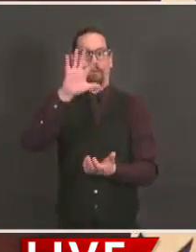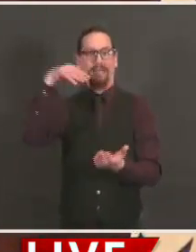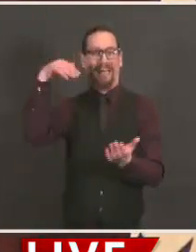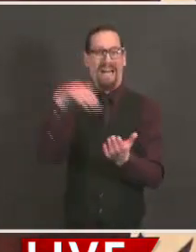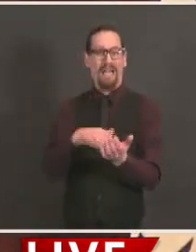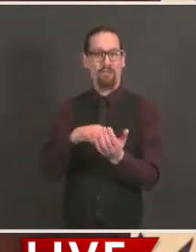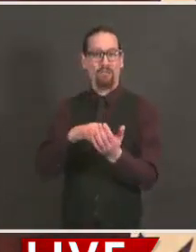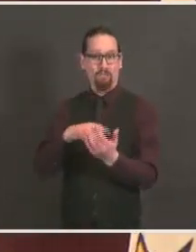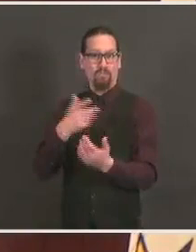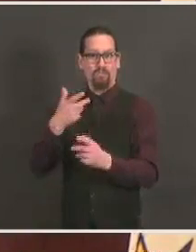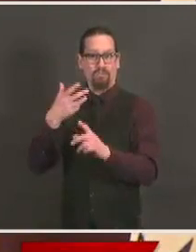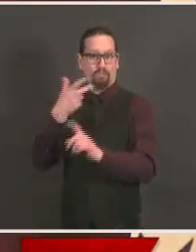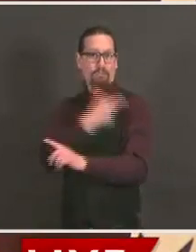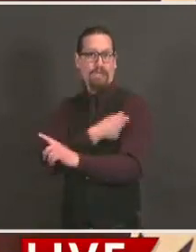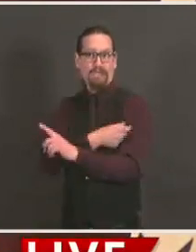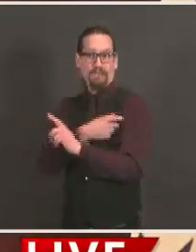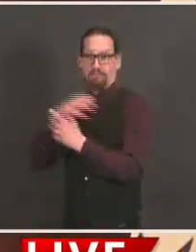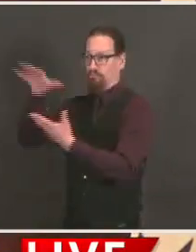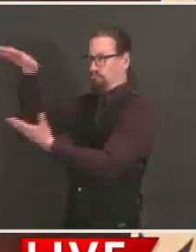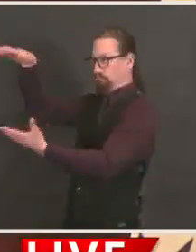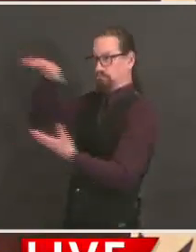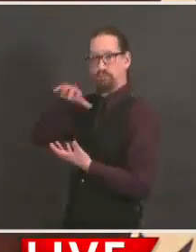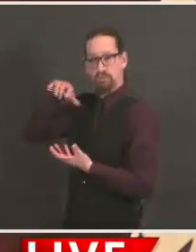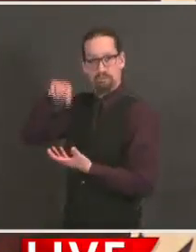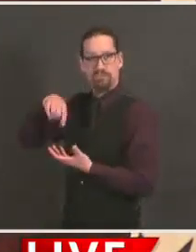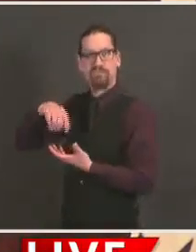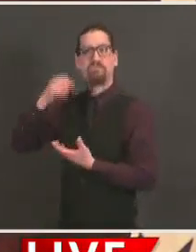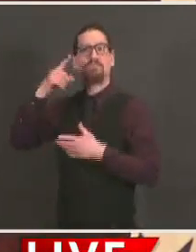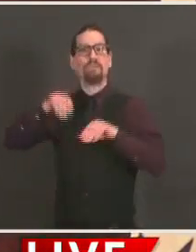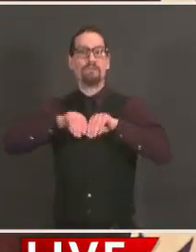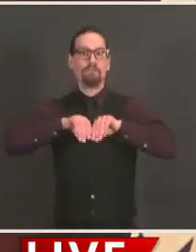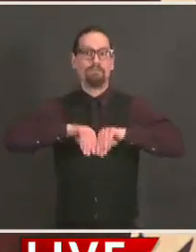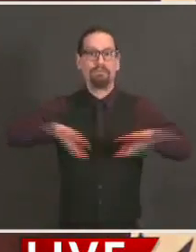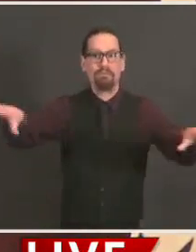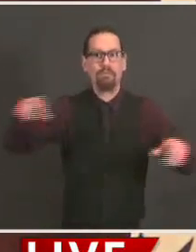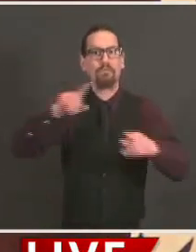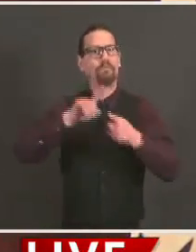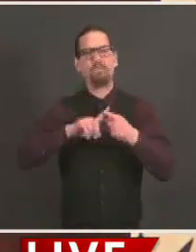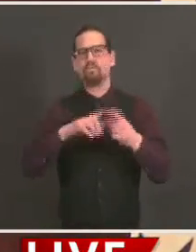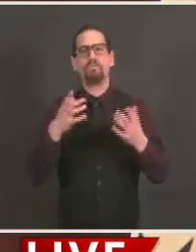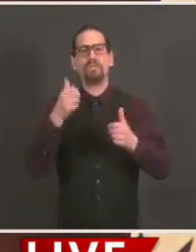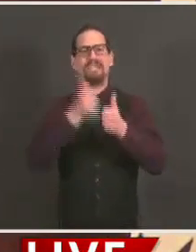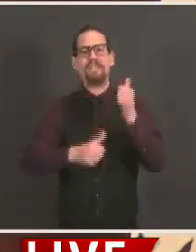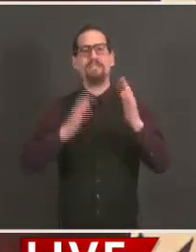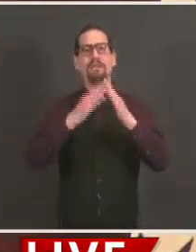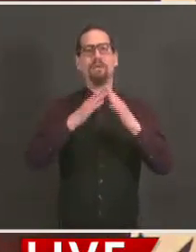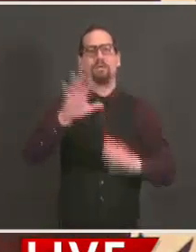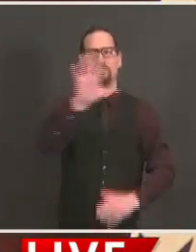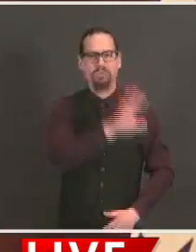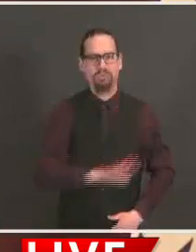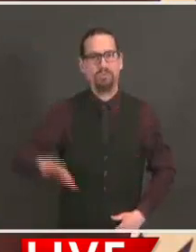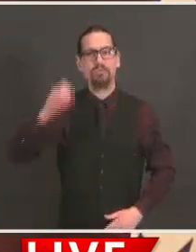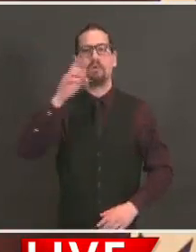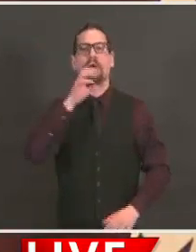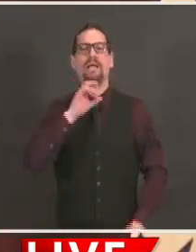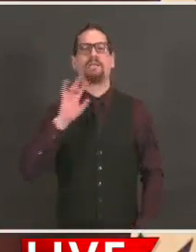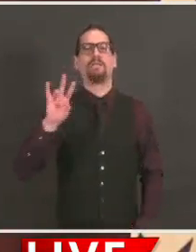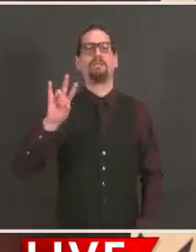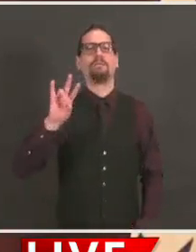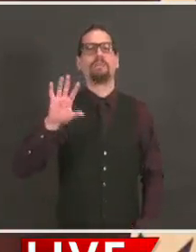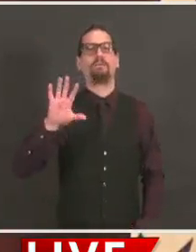people who are 75 years of age and older last weekend. I want to pause a moment to really reflect on